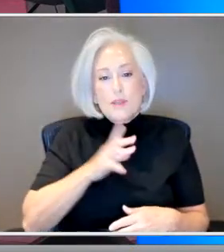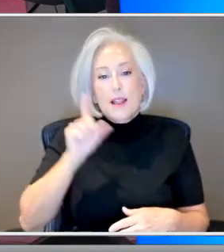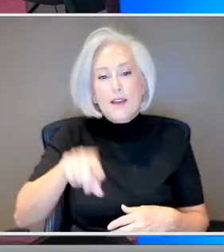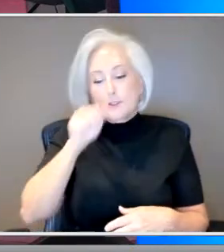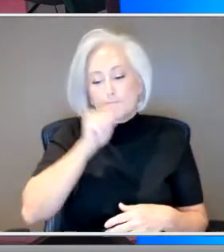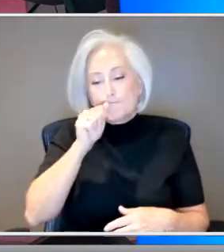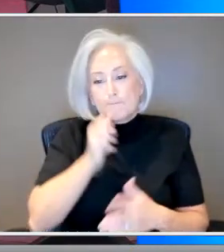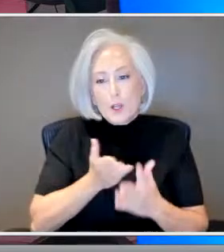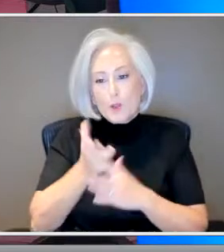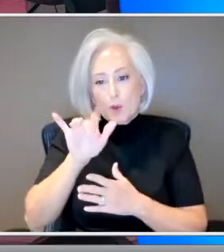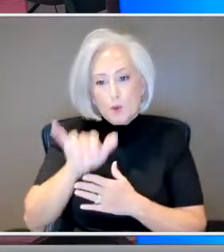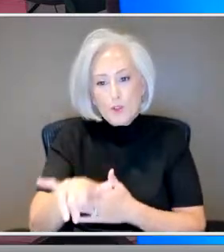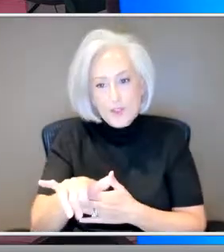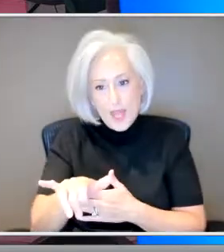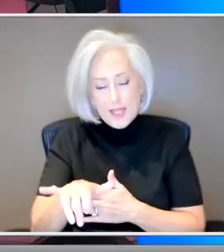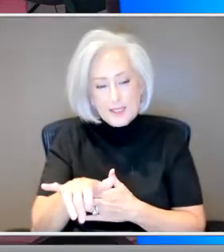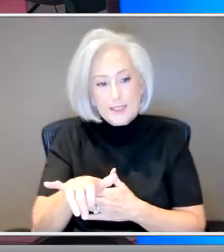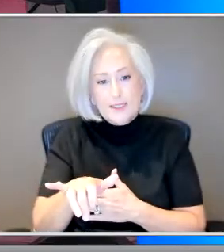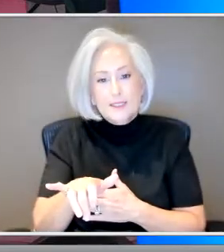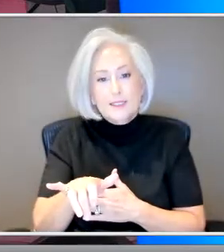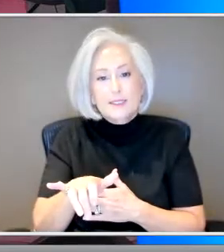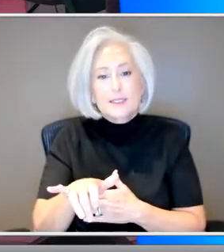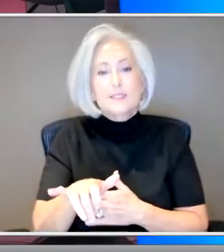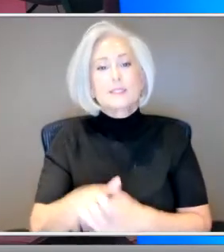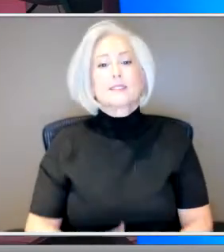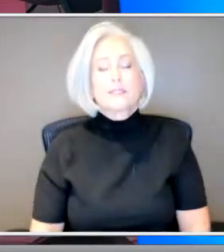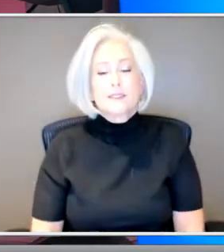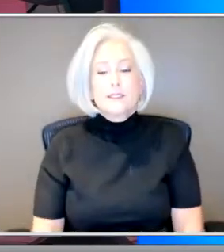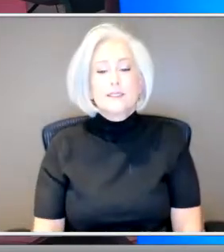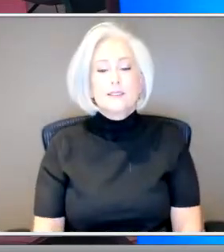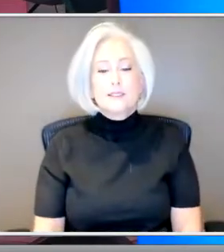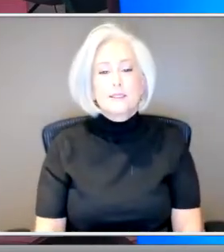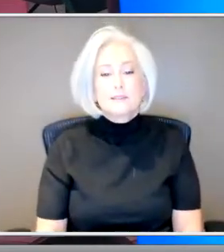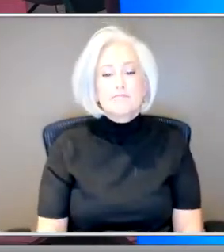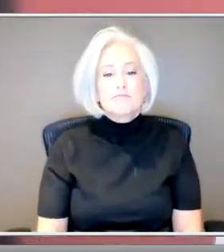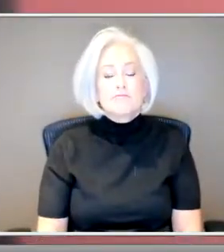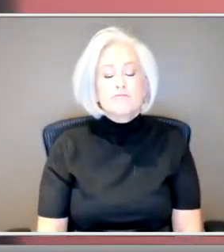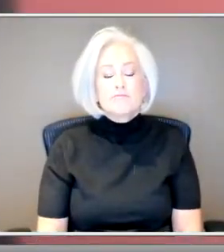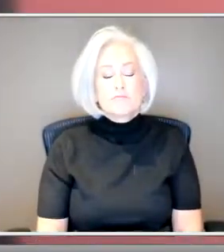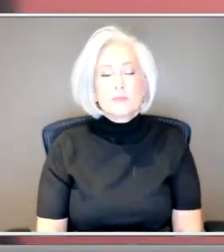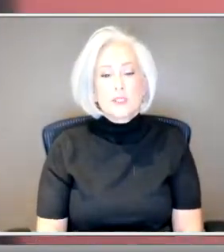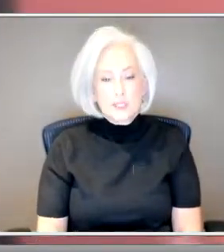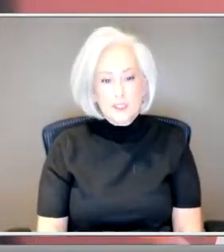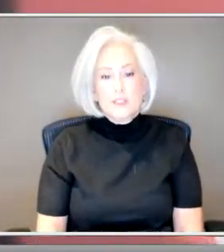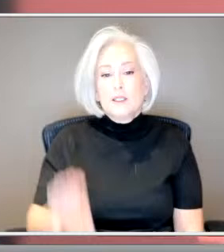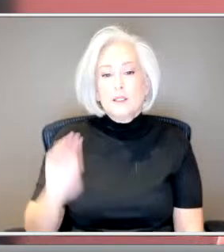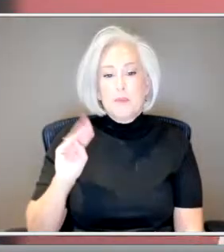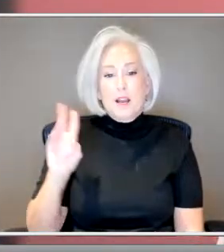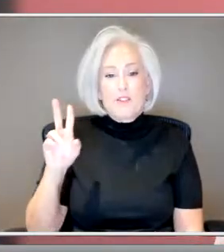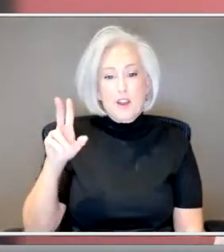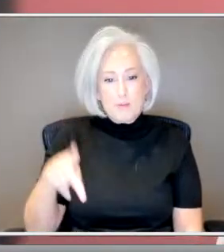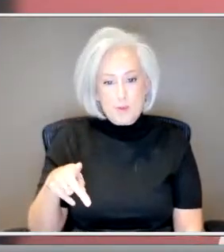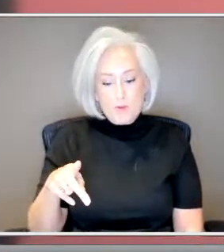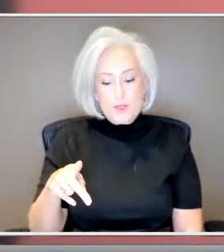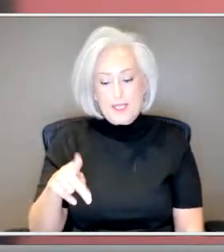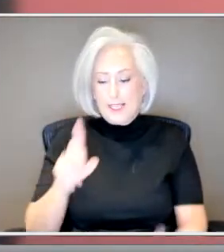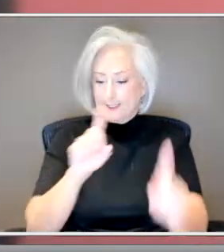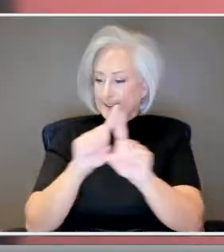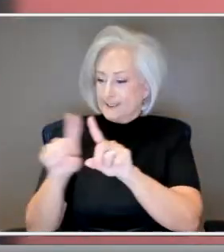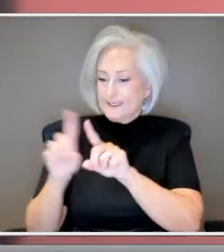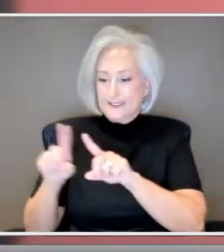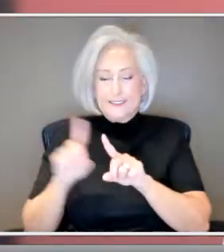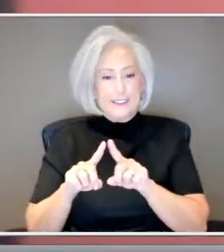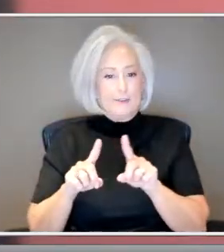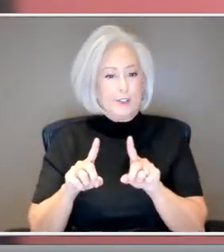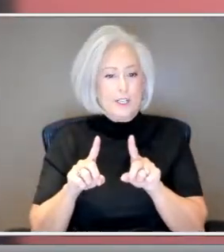interesting question from Yen. That's a fantastic question. I'll take this one. So mitral valve prolapse comes in a lot of forms, and they're not all the